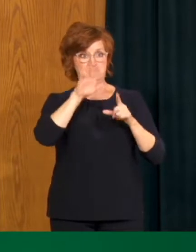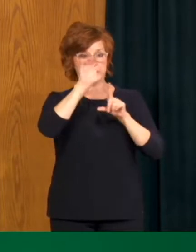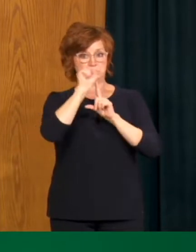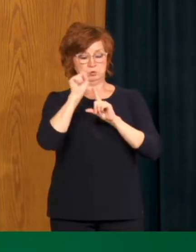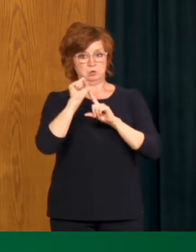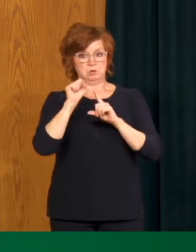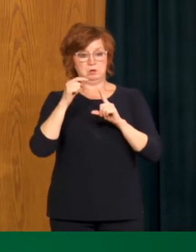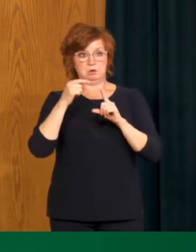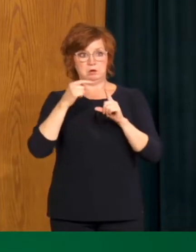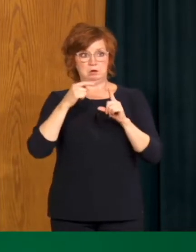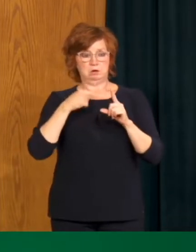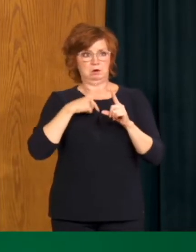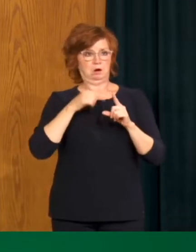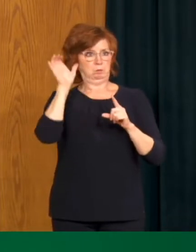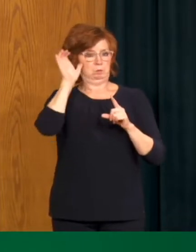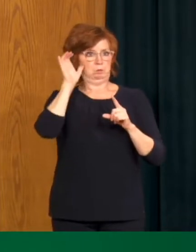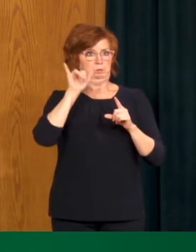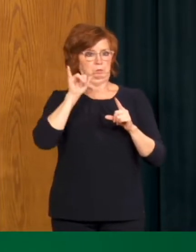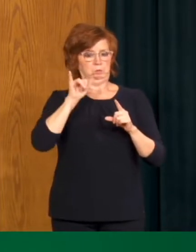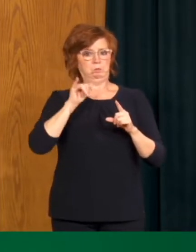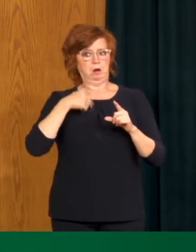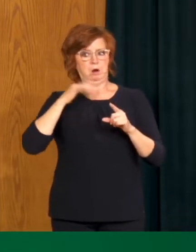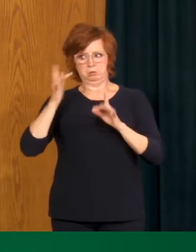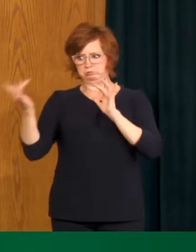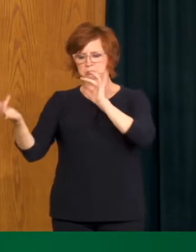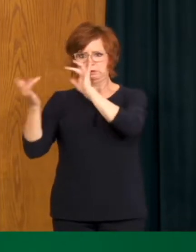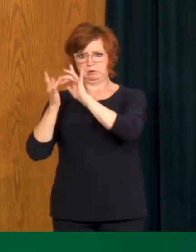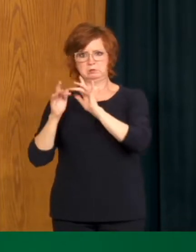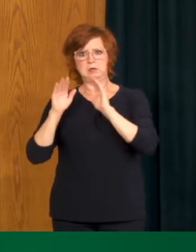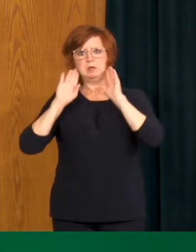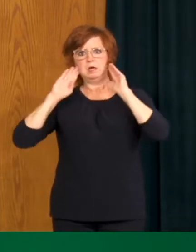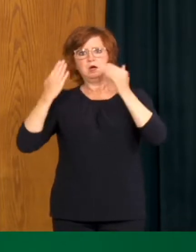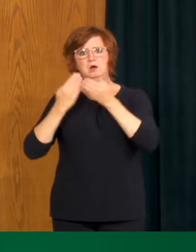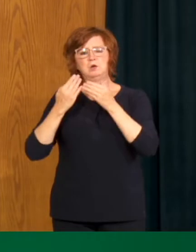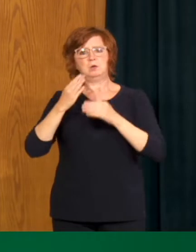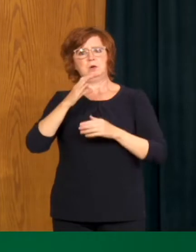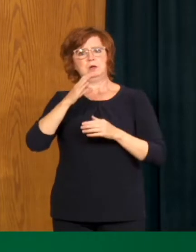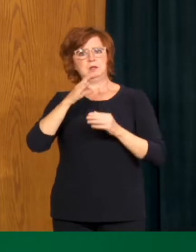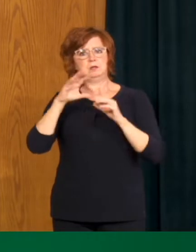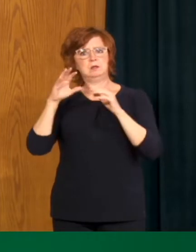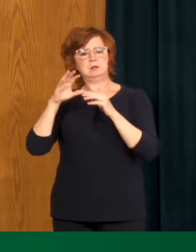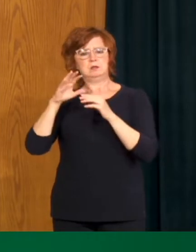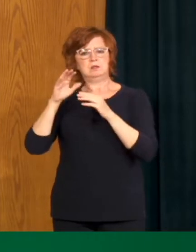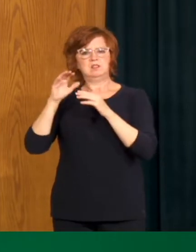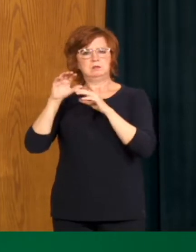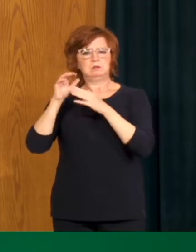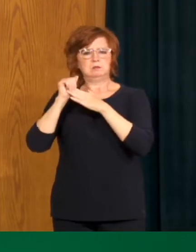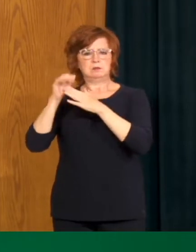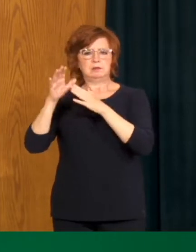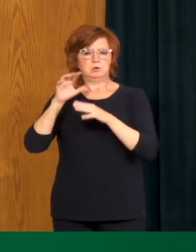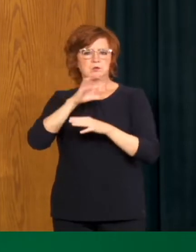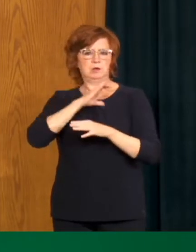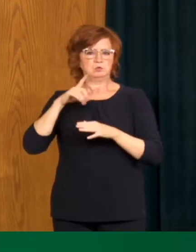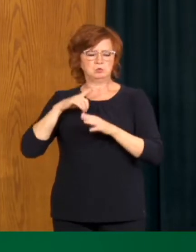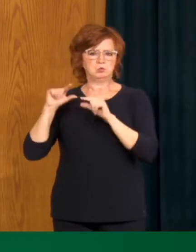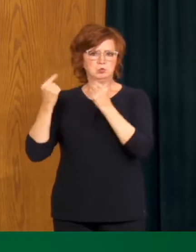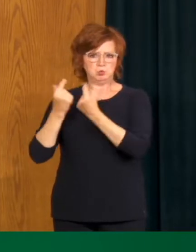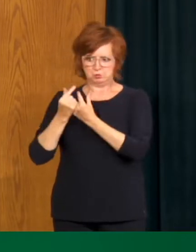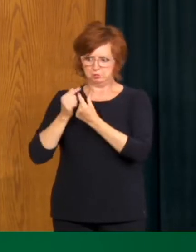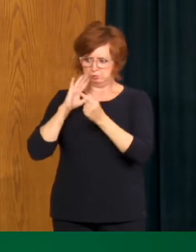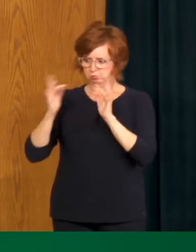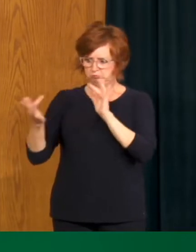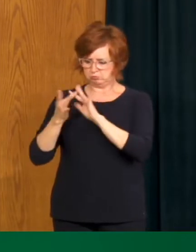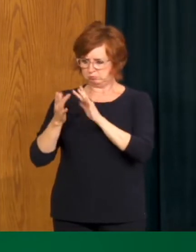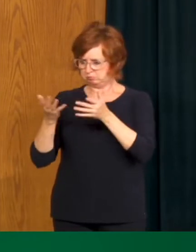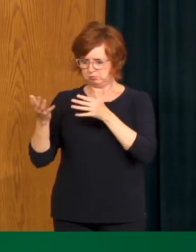with the Huttarian leadership, because if there is somebody that wants us to be there, we will certainly come and do whatever testing we can. Typically,